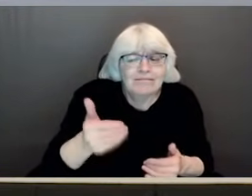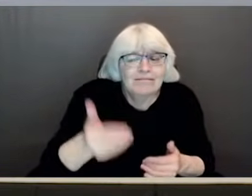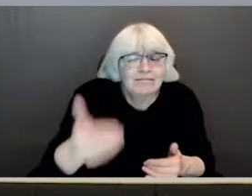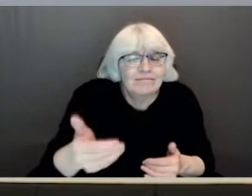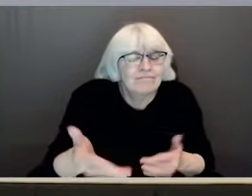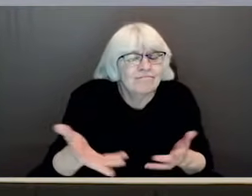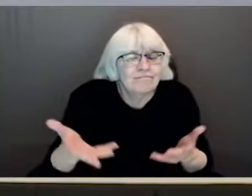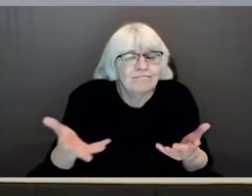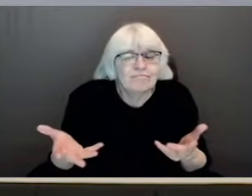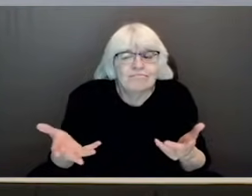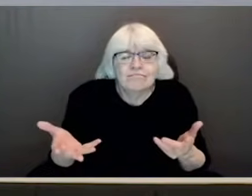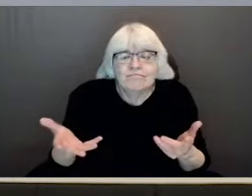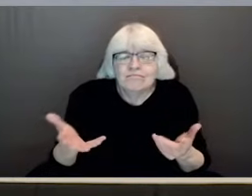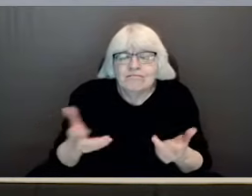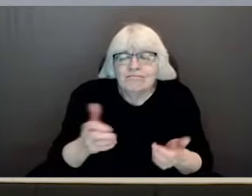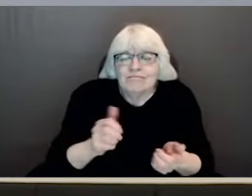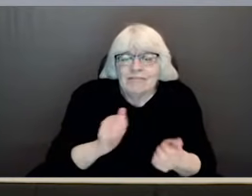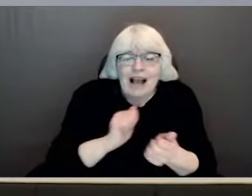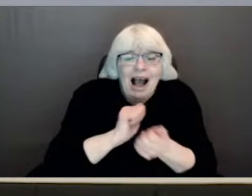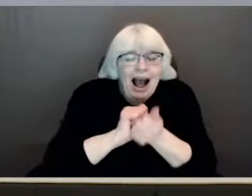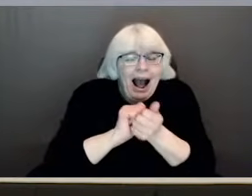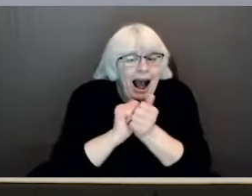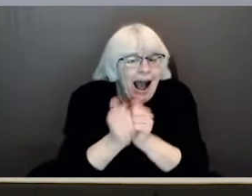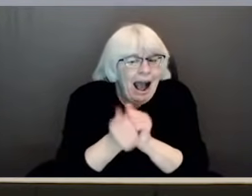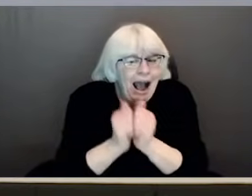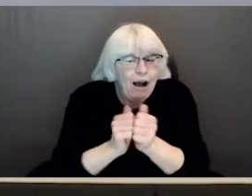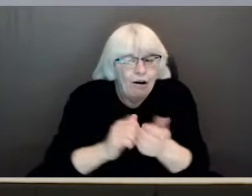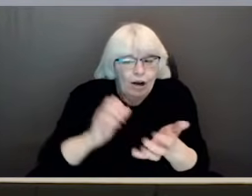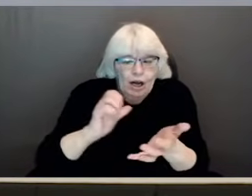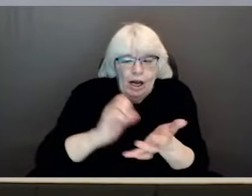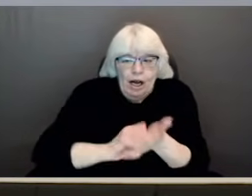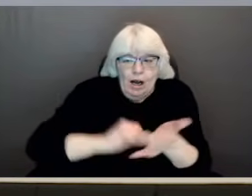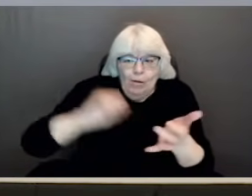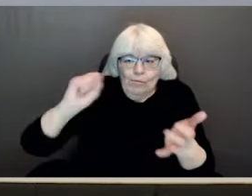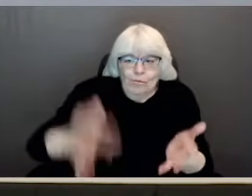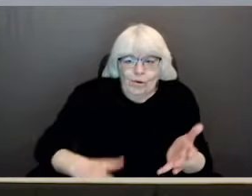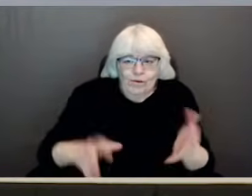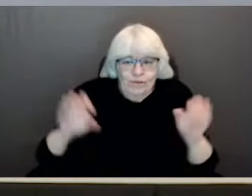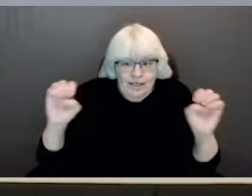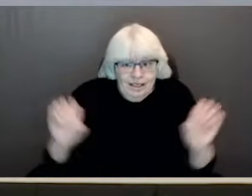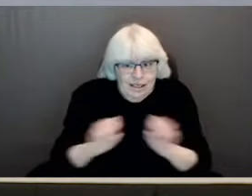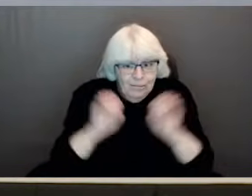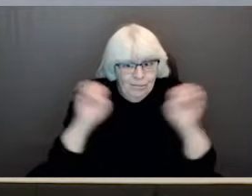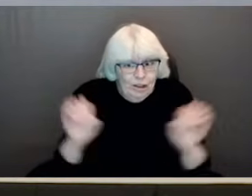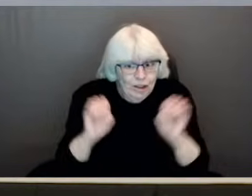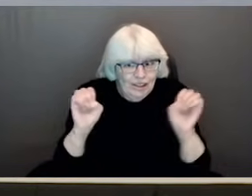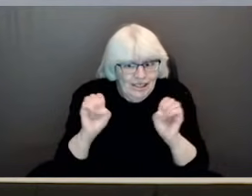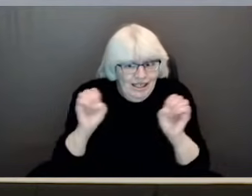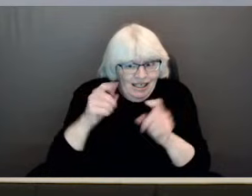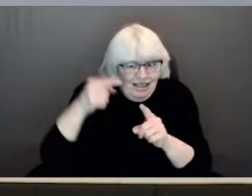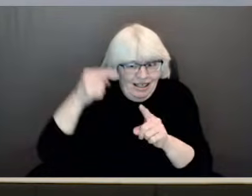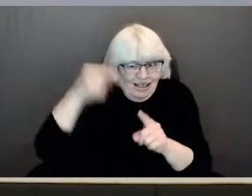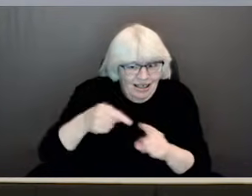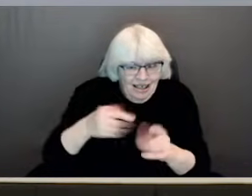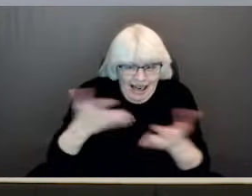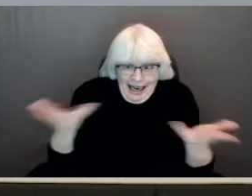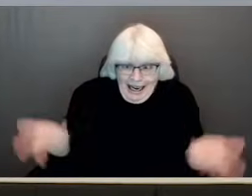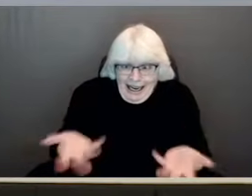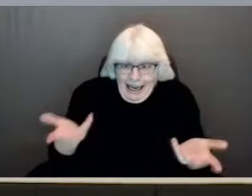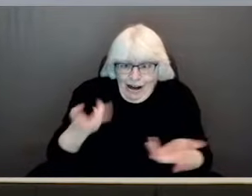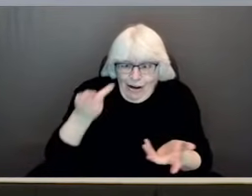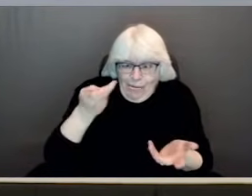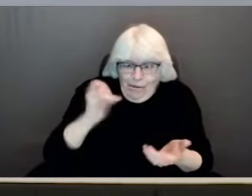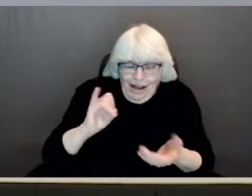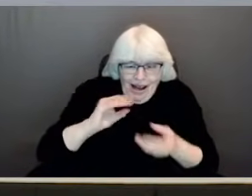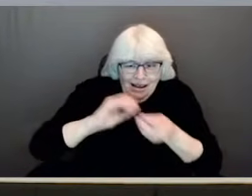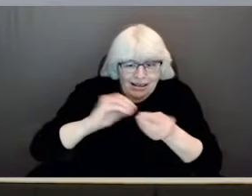in PEI has been down for quite a bit. We've done a great job here. Is it the situation in New Brunswick that has